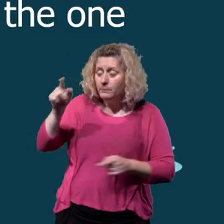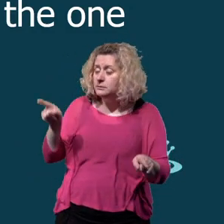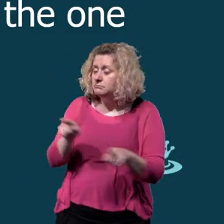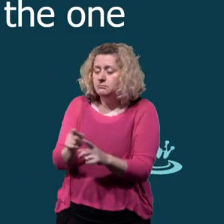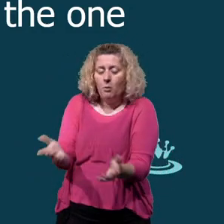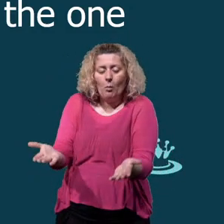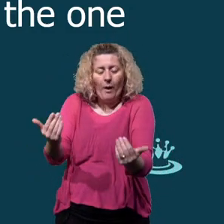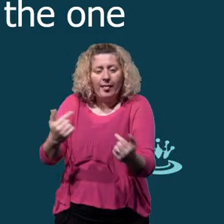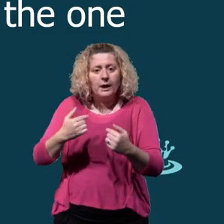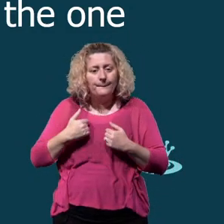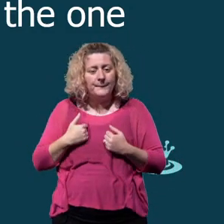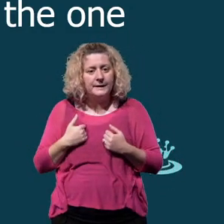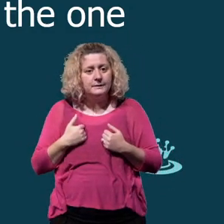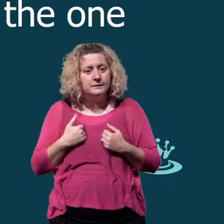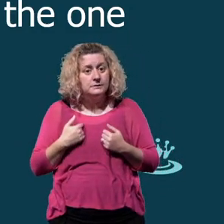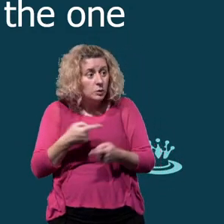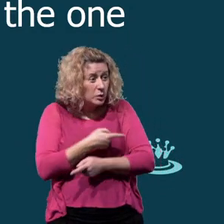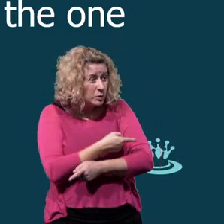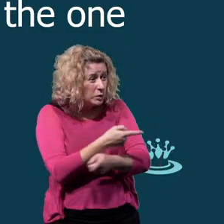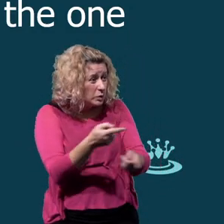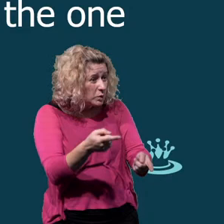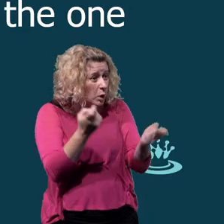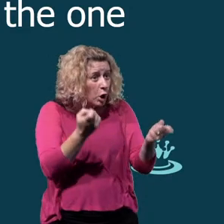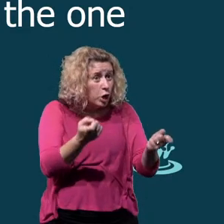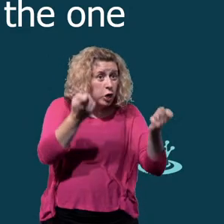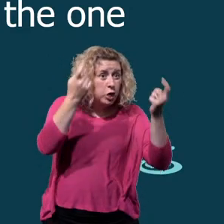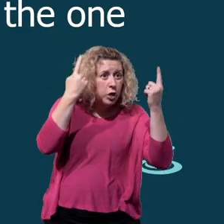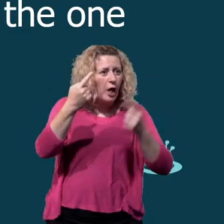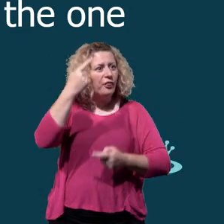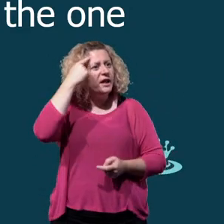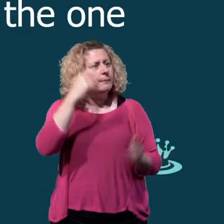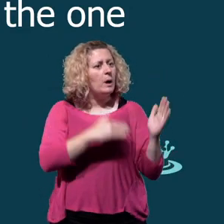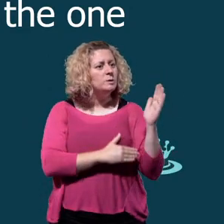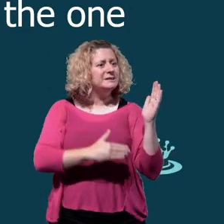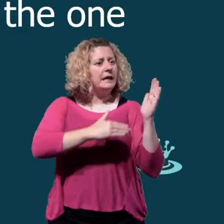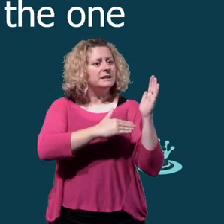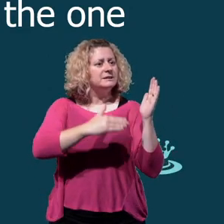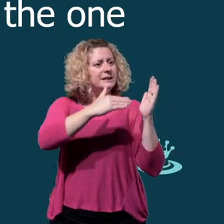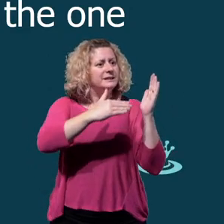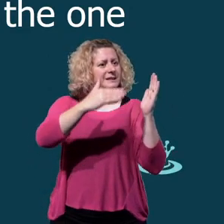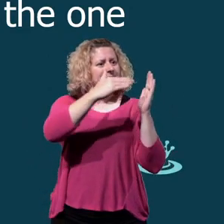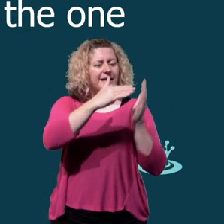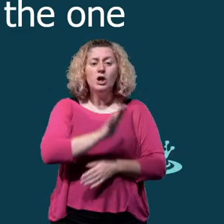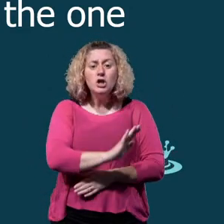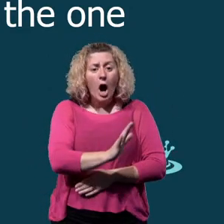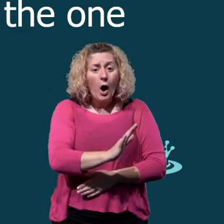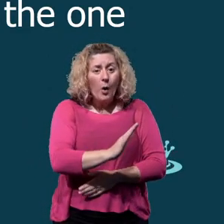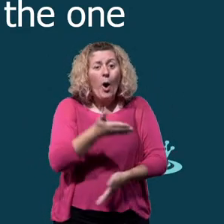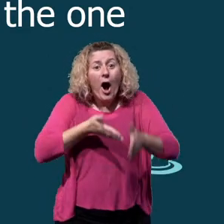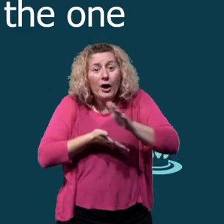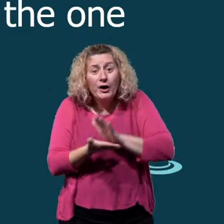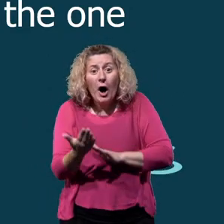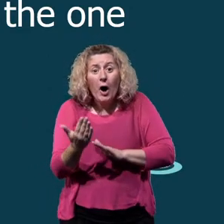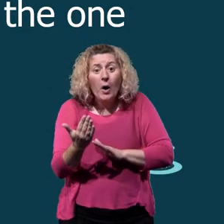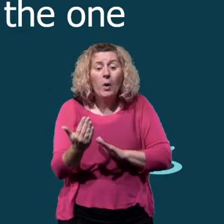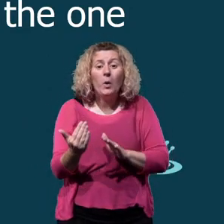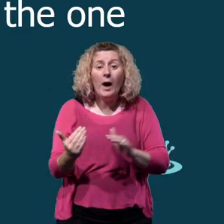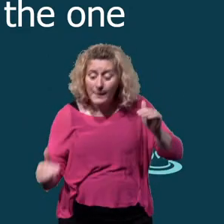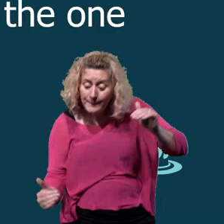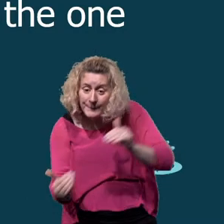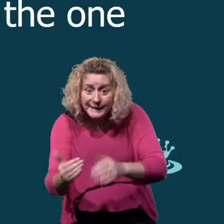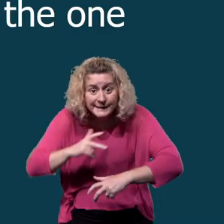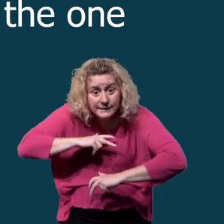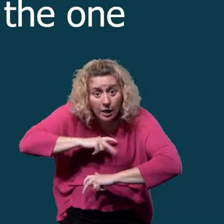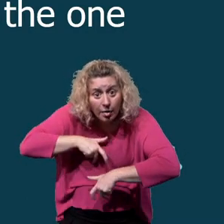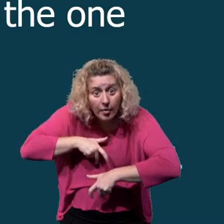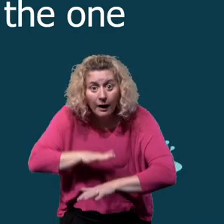this, don't start thinking about the cabinet, but go and get on your knees in the creche. He says, go to the creche. What